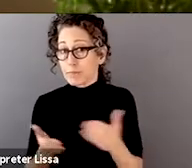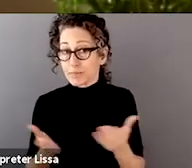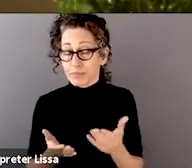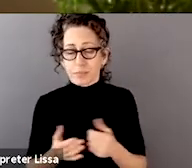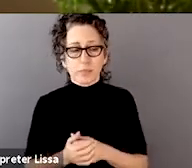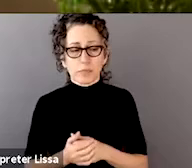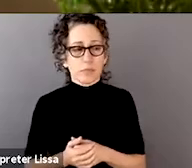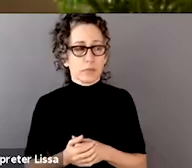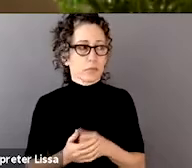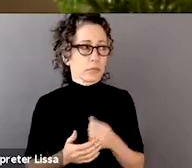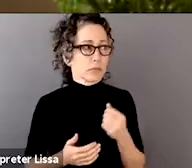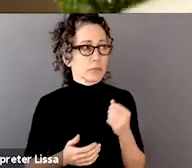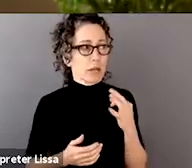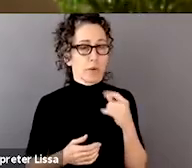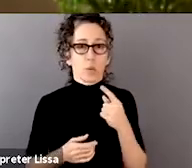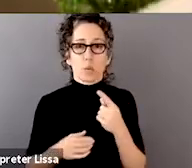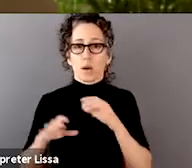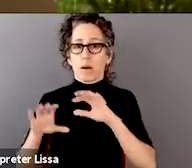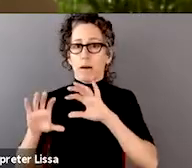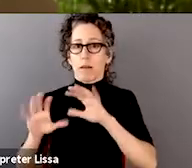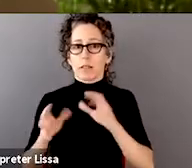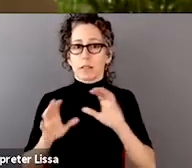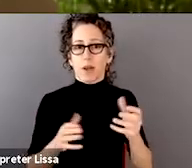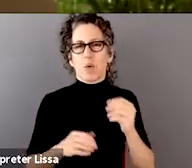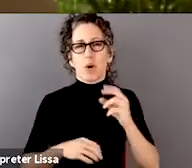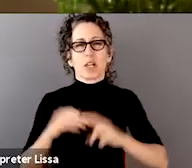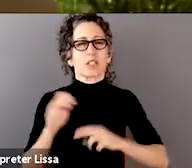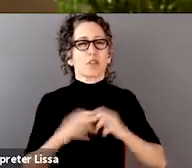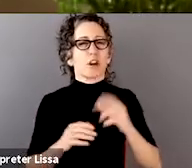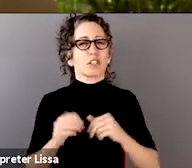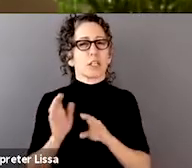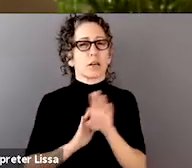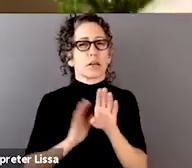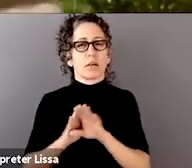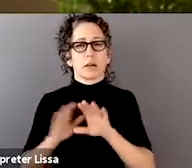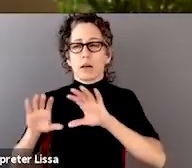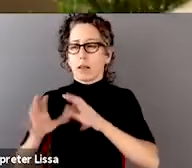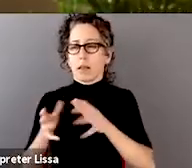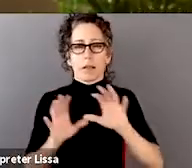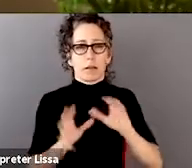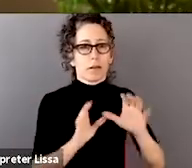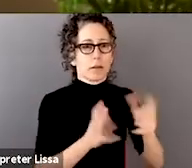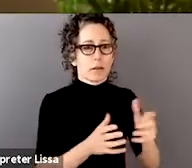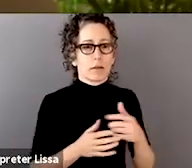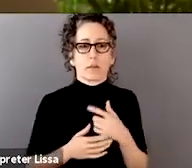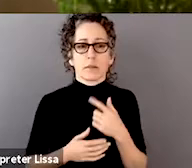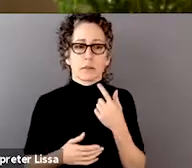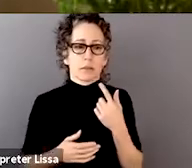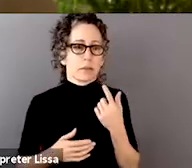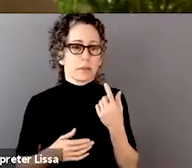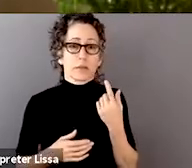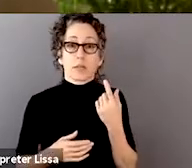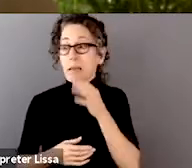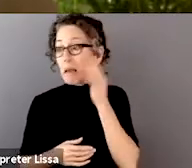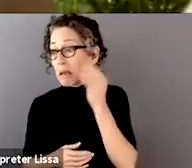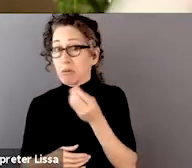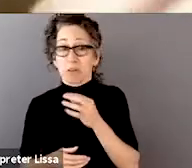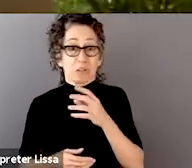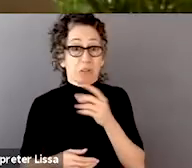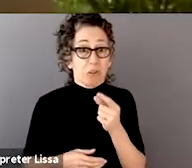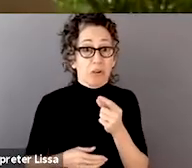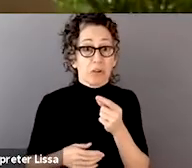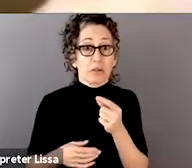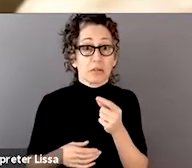if you were just classifying or constructing a classifier that just like determines if an image is a cat or a dog, and